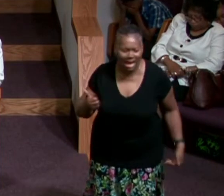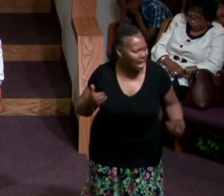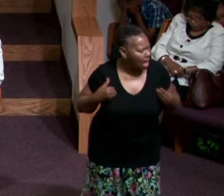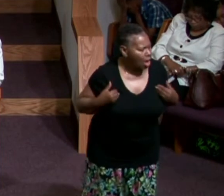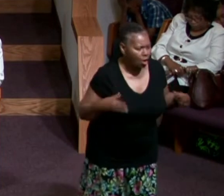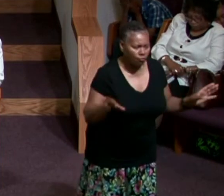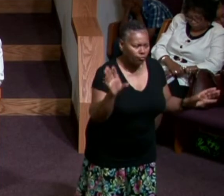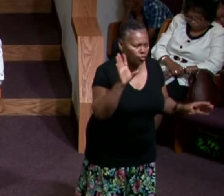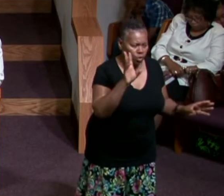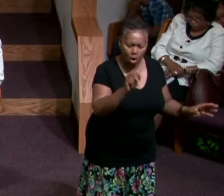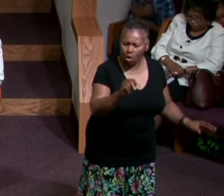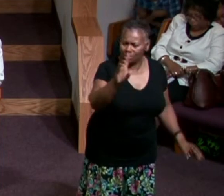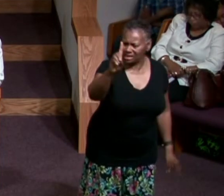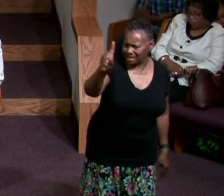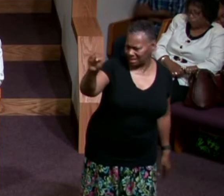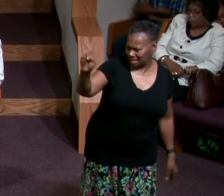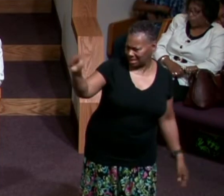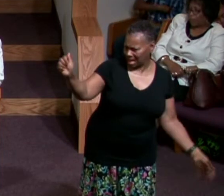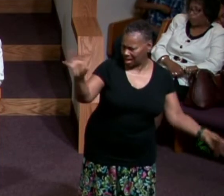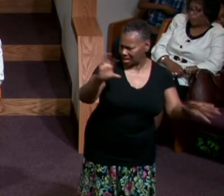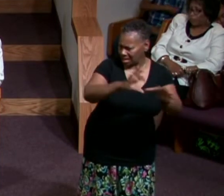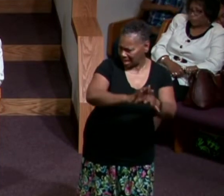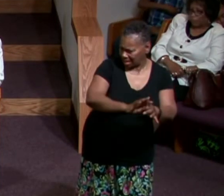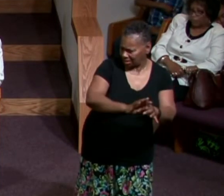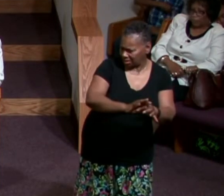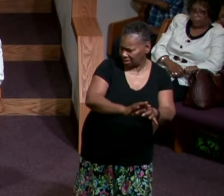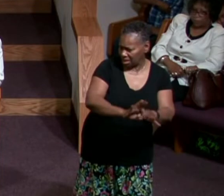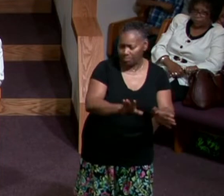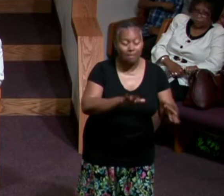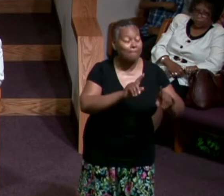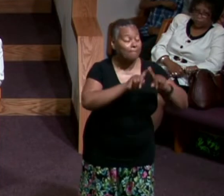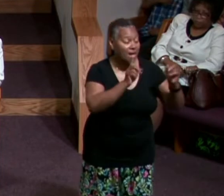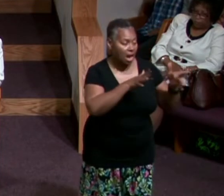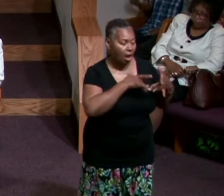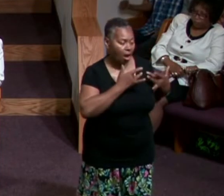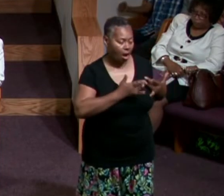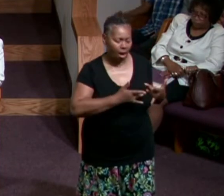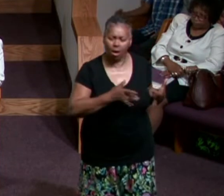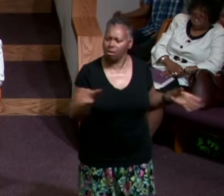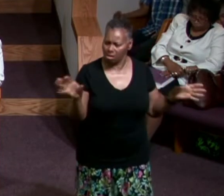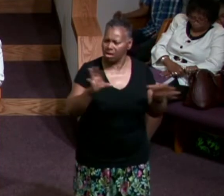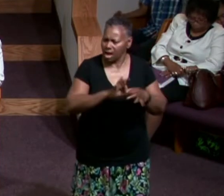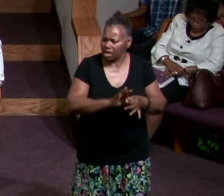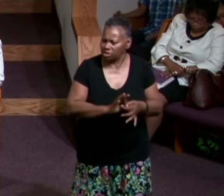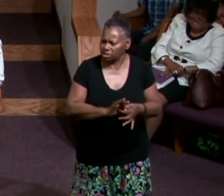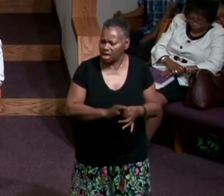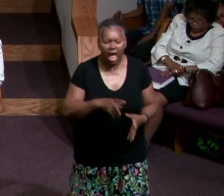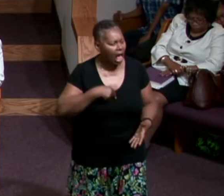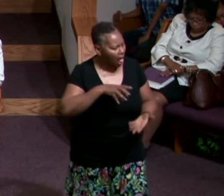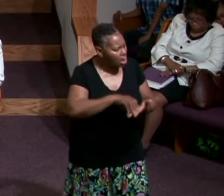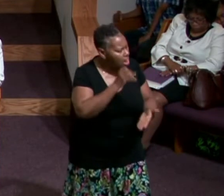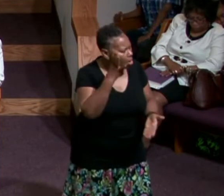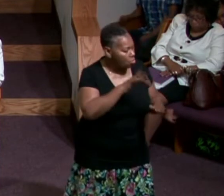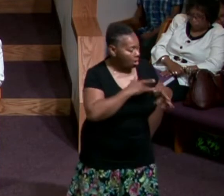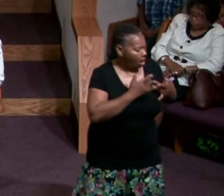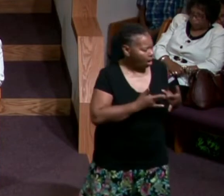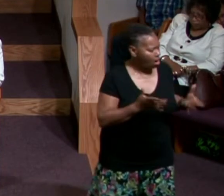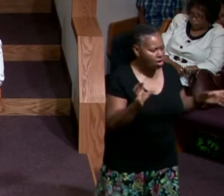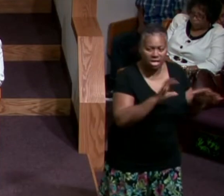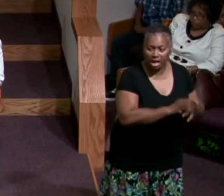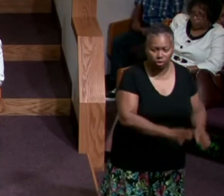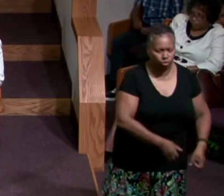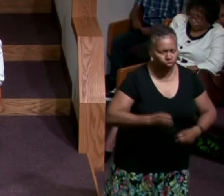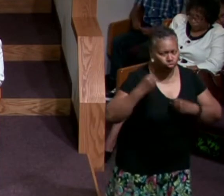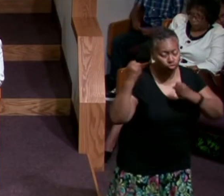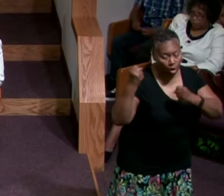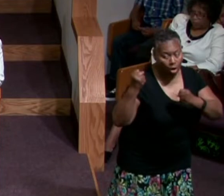DNA connections, because there is a heart connection. And see, I've learned that heart connections are